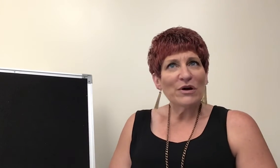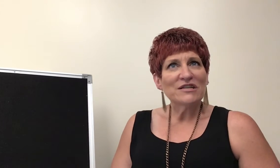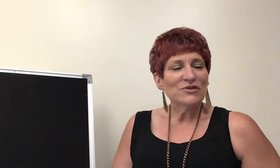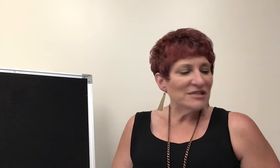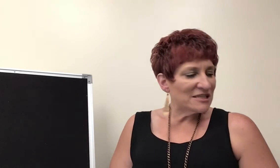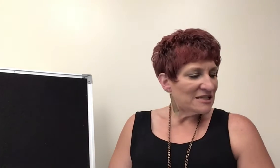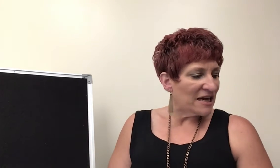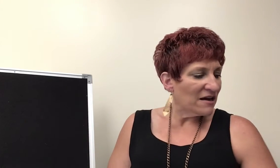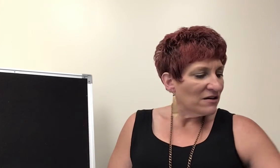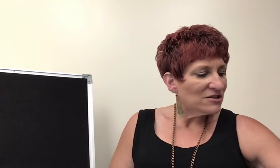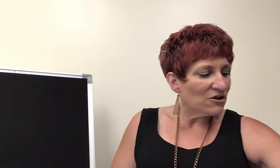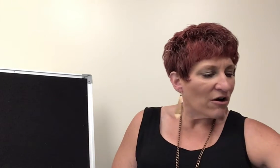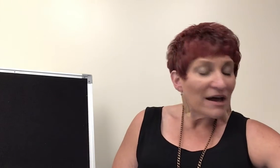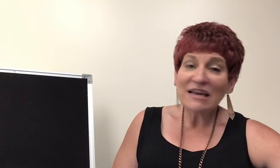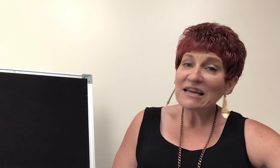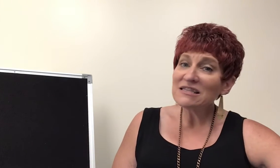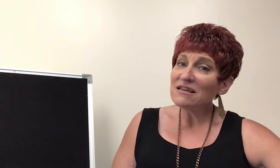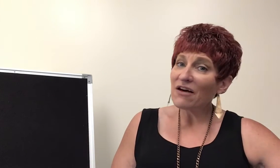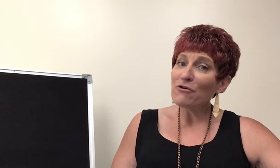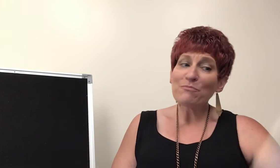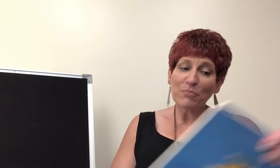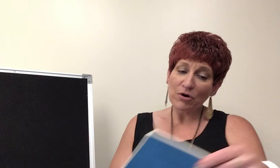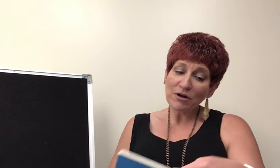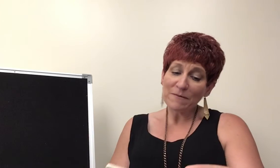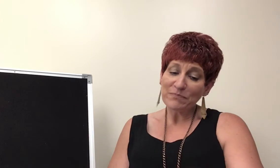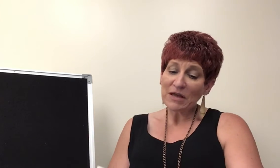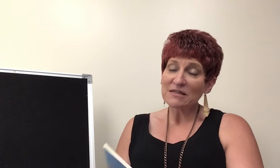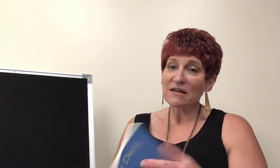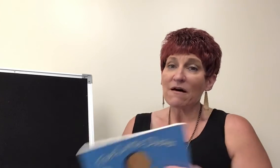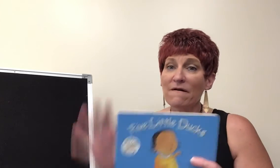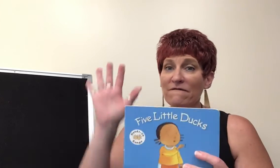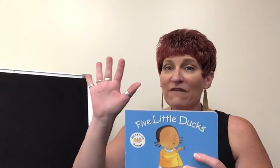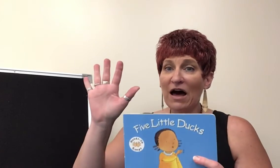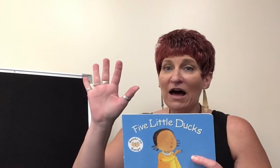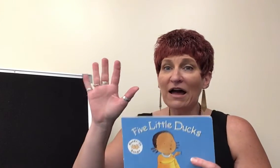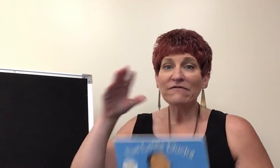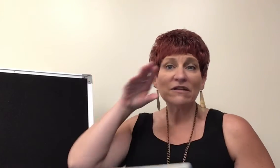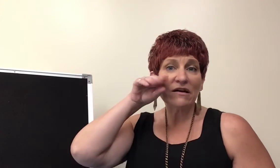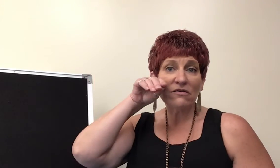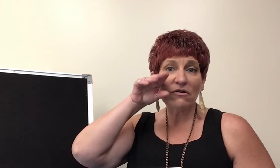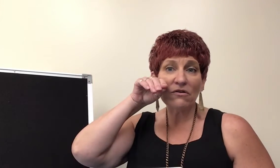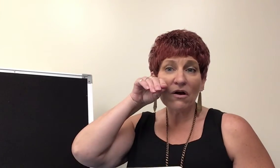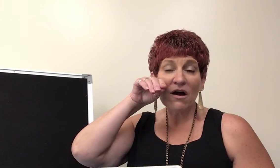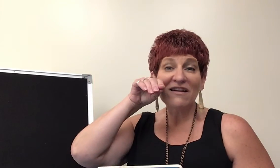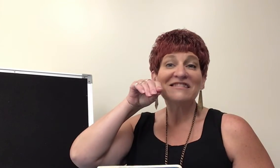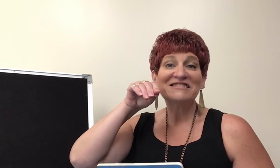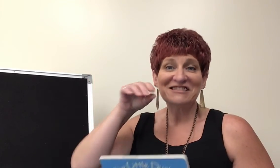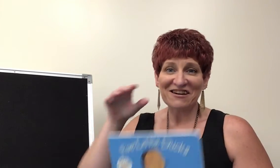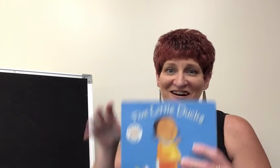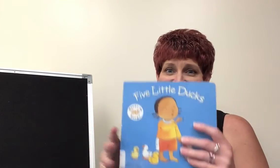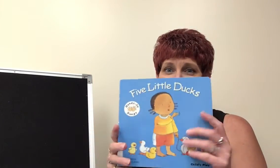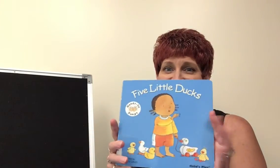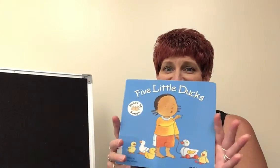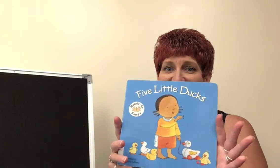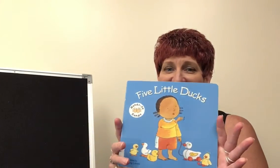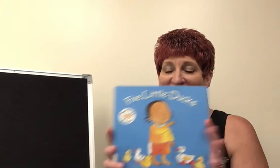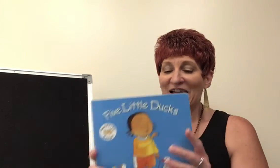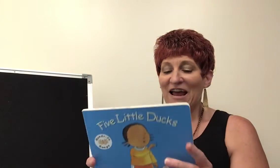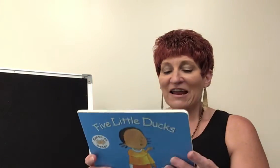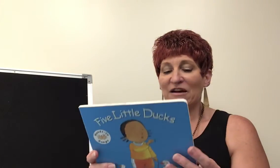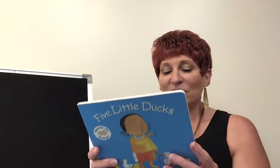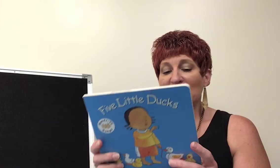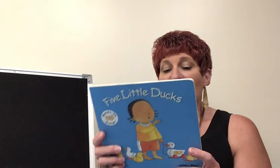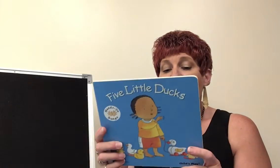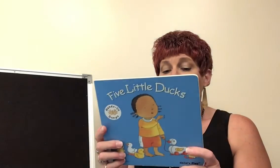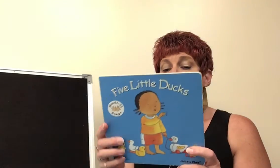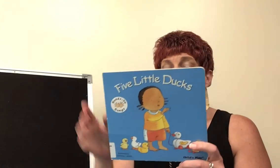are going to sing a song, and it is another book. It's the Five Little Ducks, right?